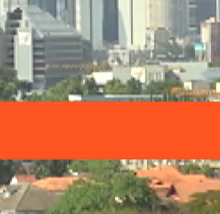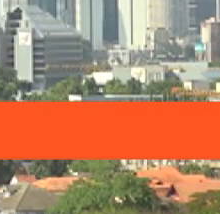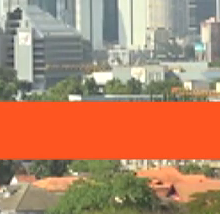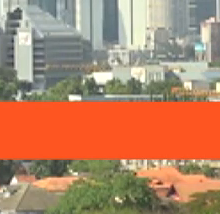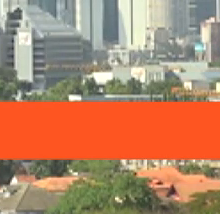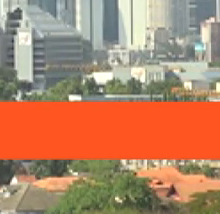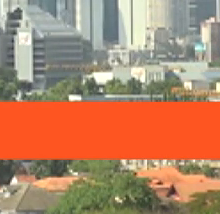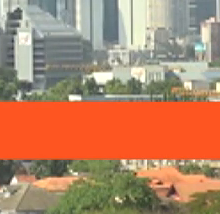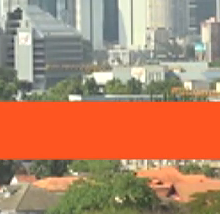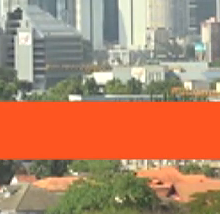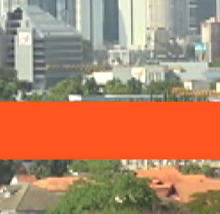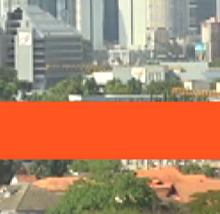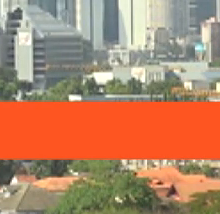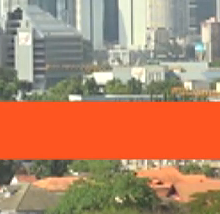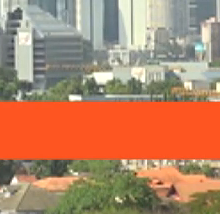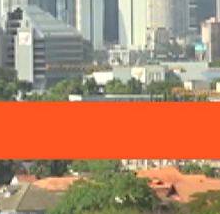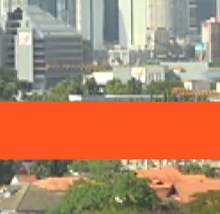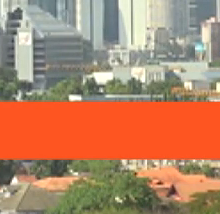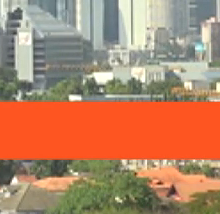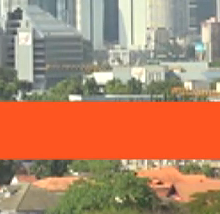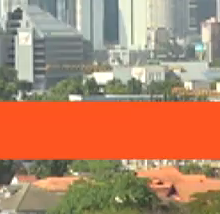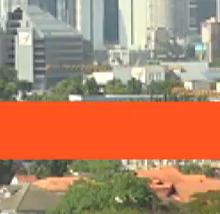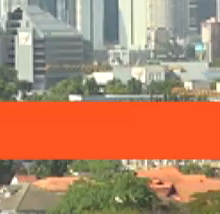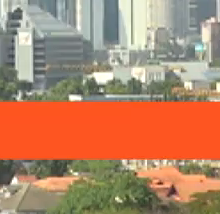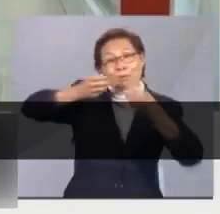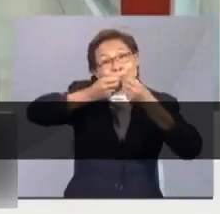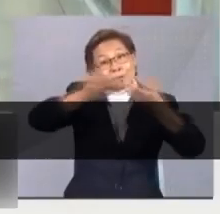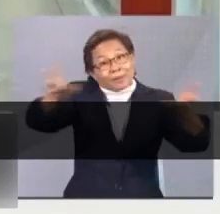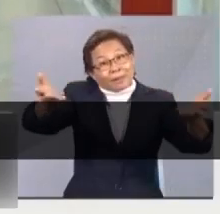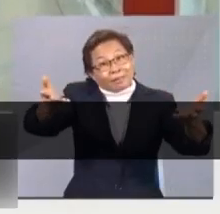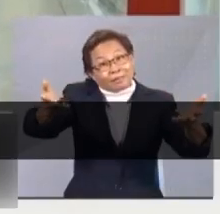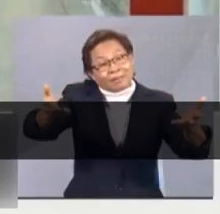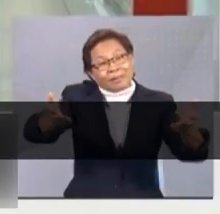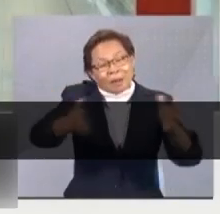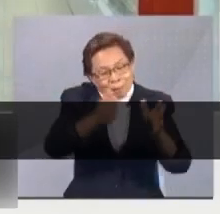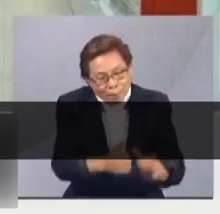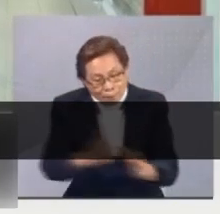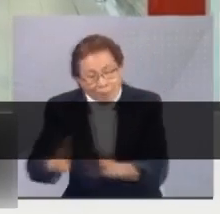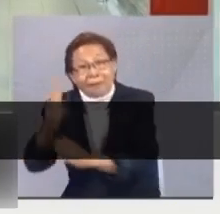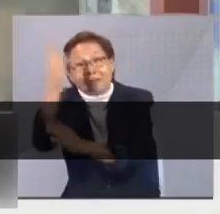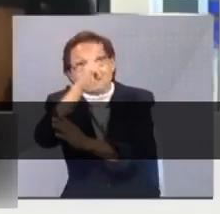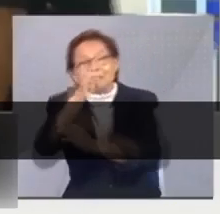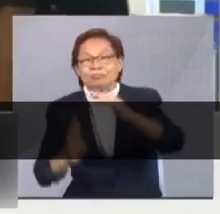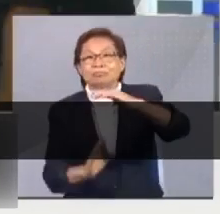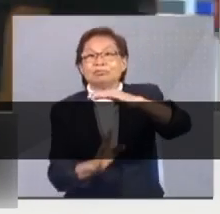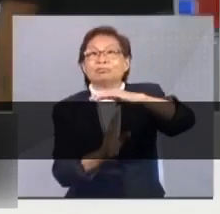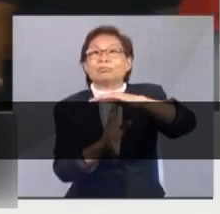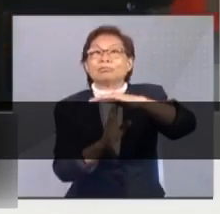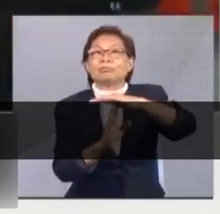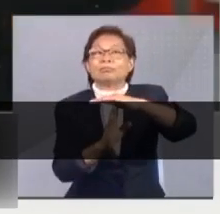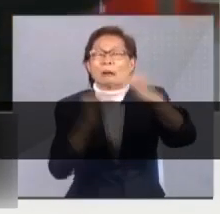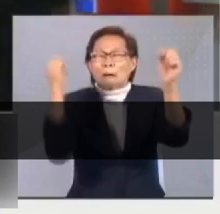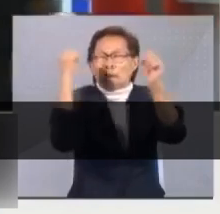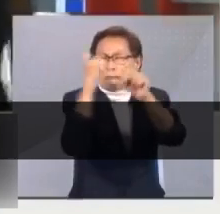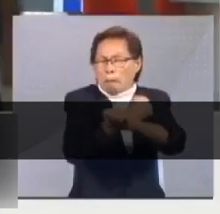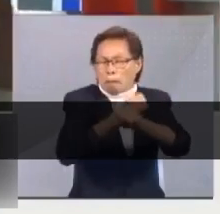which will involve 10 billion ringgit in direct fiscal injection. Strategi kerajaan dalam menangani